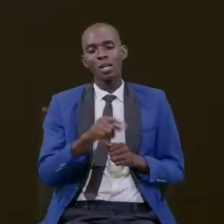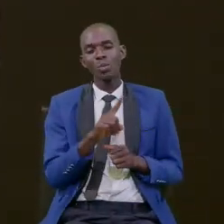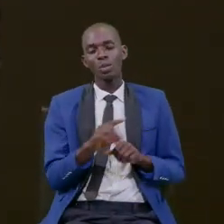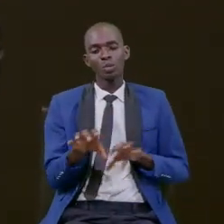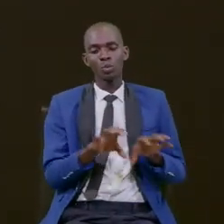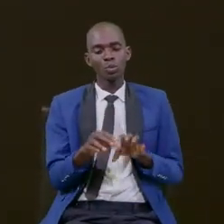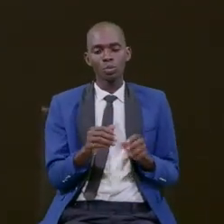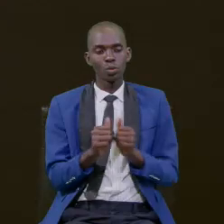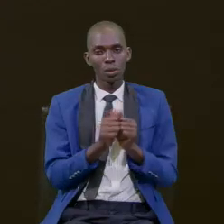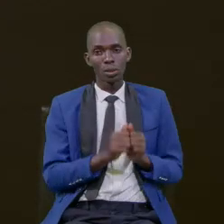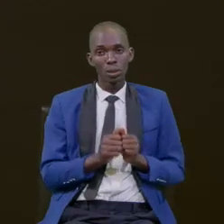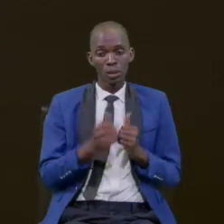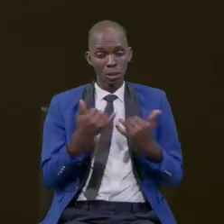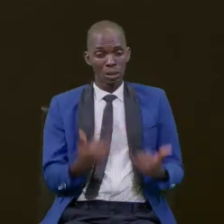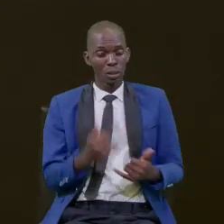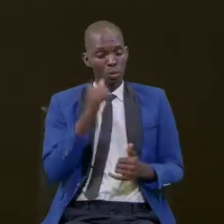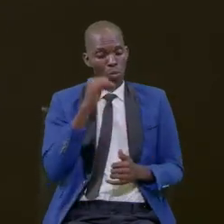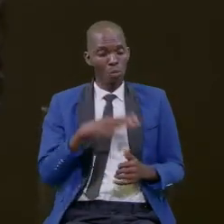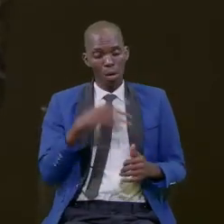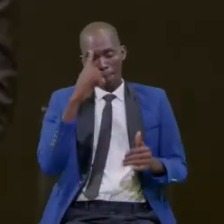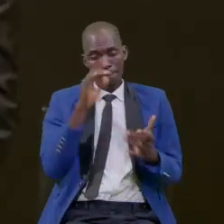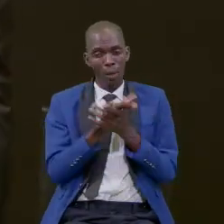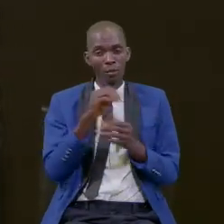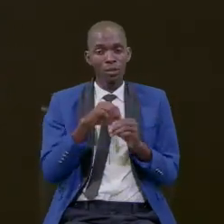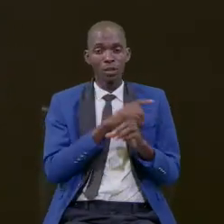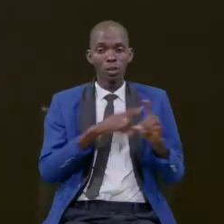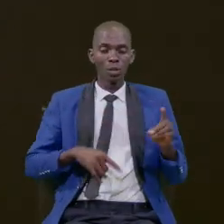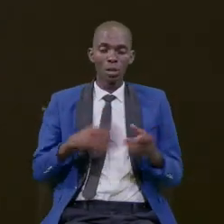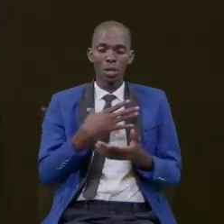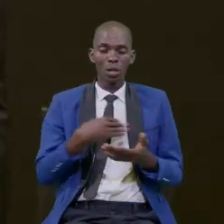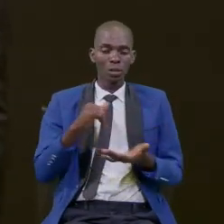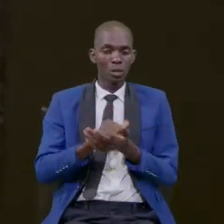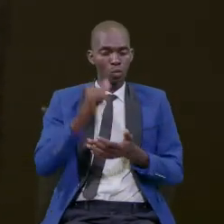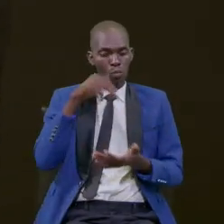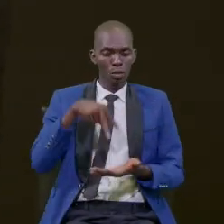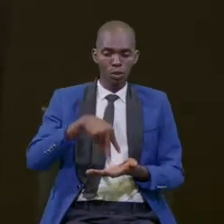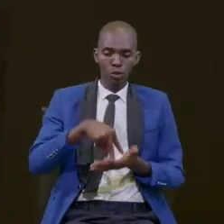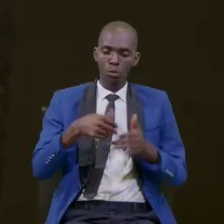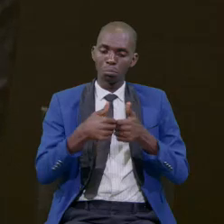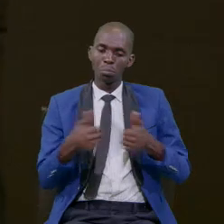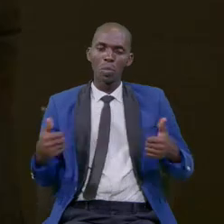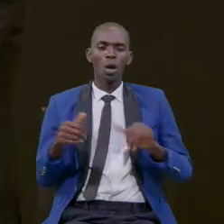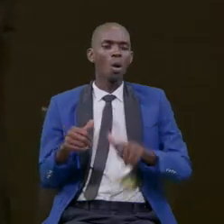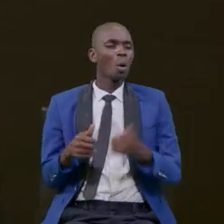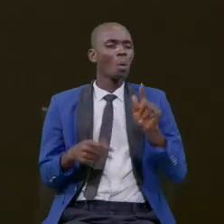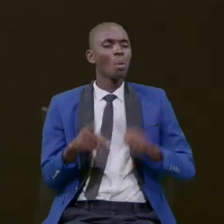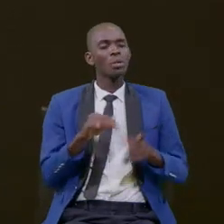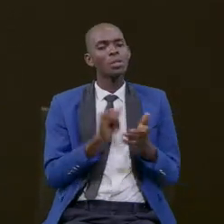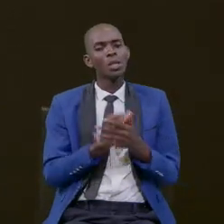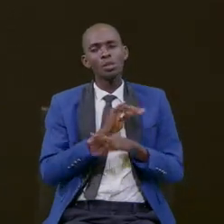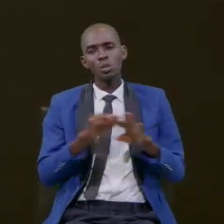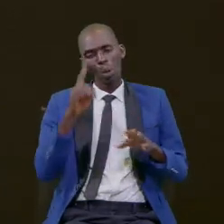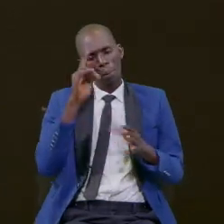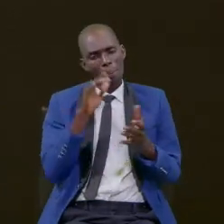the Lord. And here was where she stood. And all the other people that did not believe, they're going to